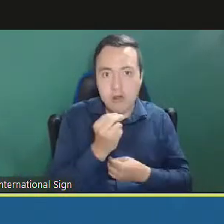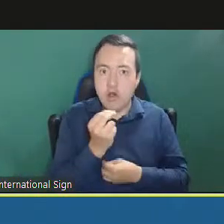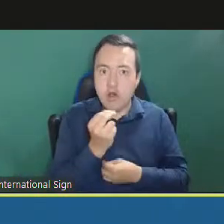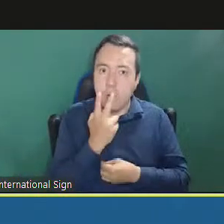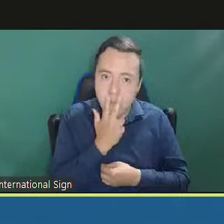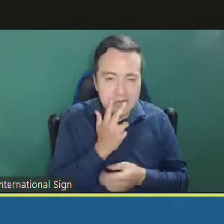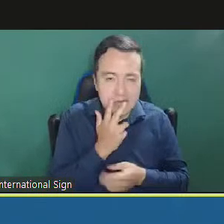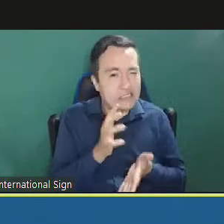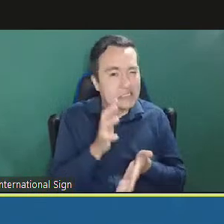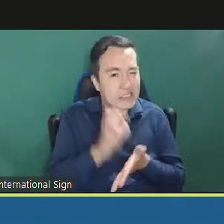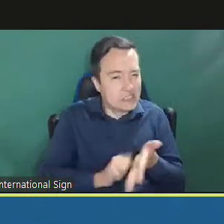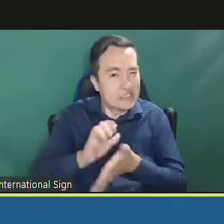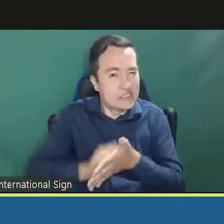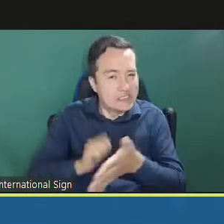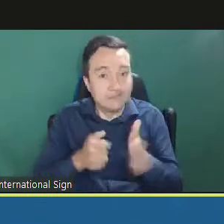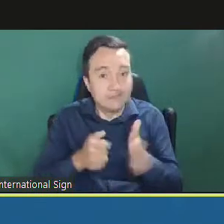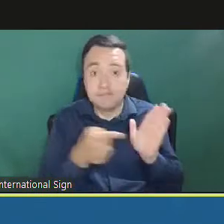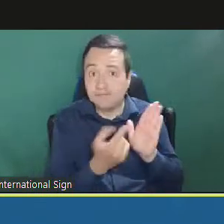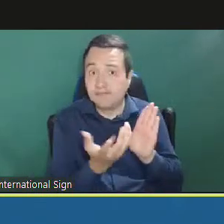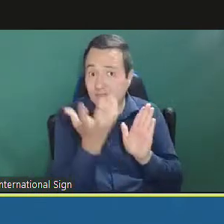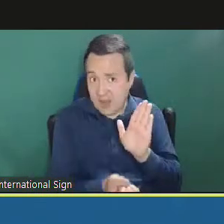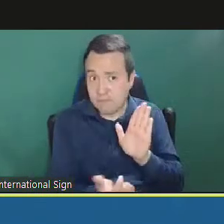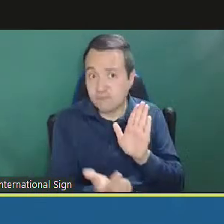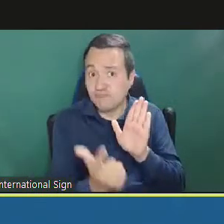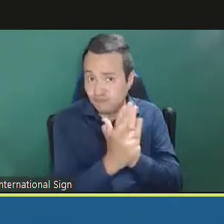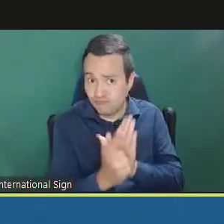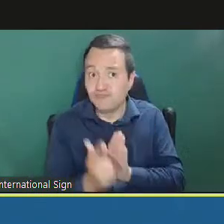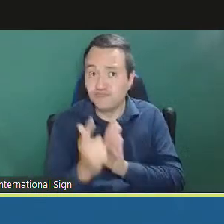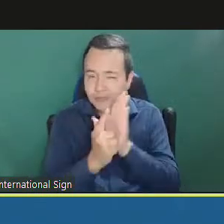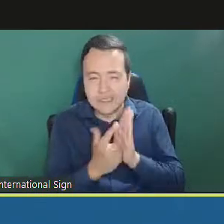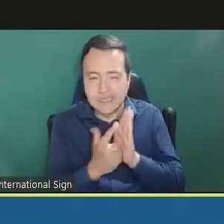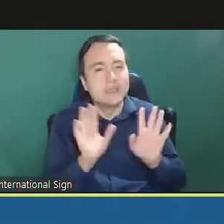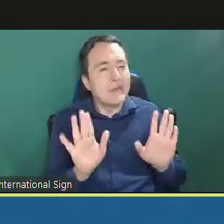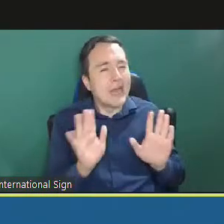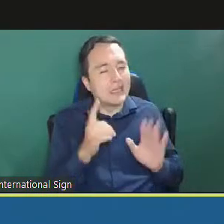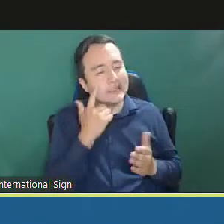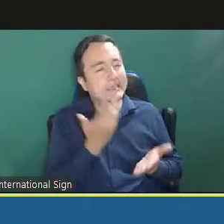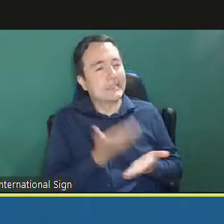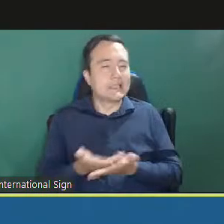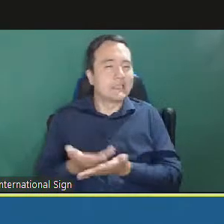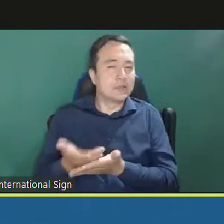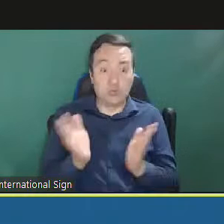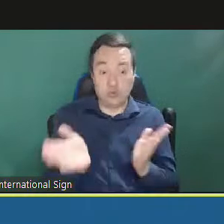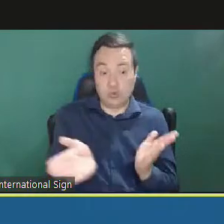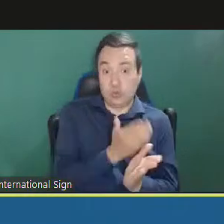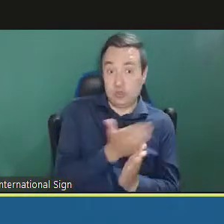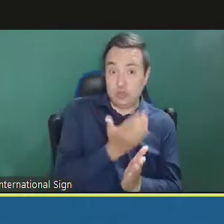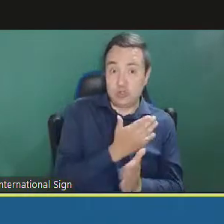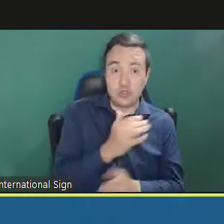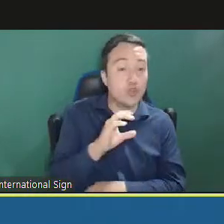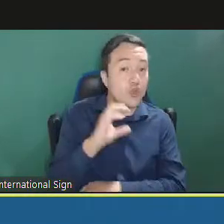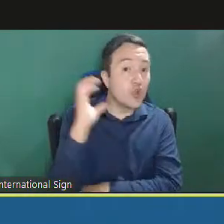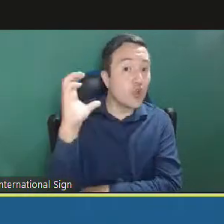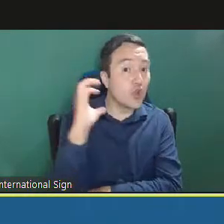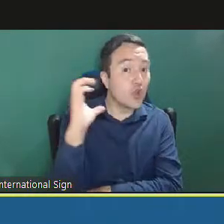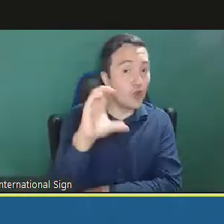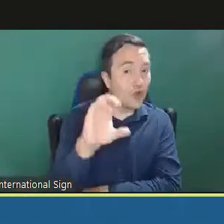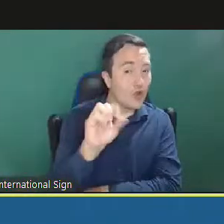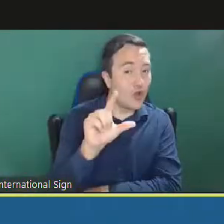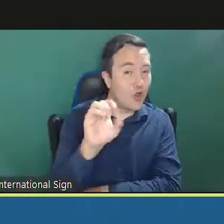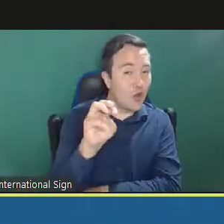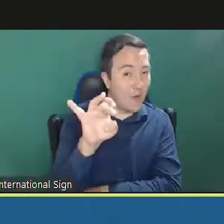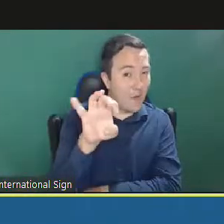the following guarantees provided by the Colombian Constitution, which were commercial speech and freedom of trade, as well as